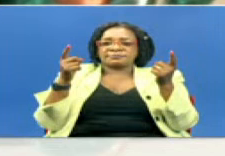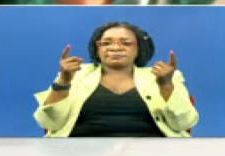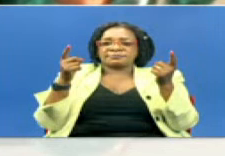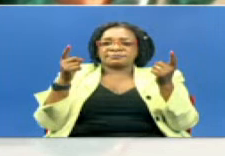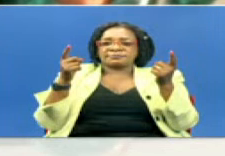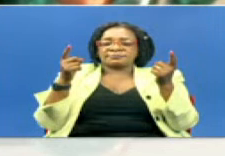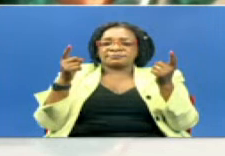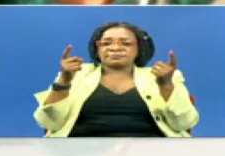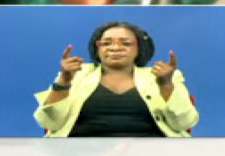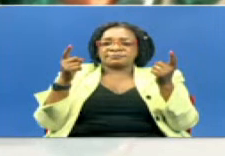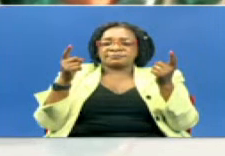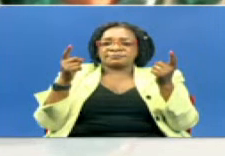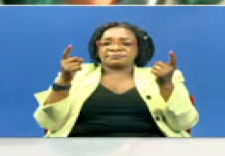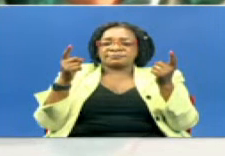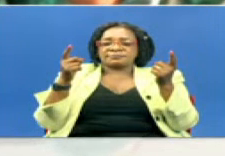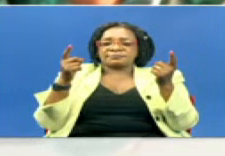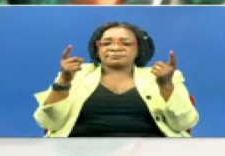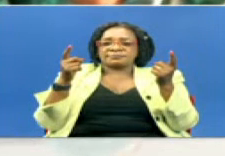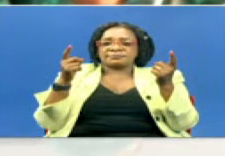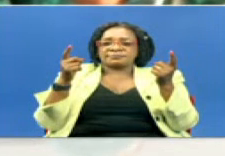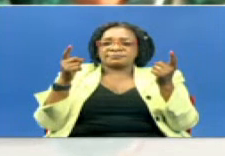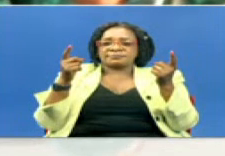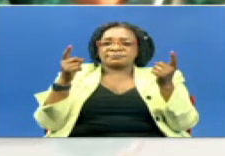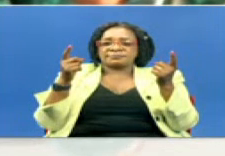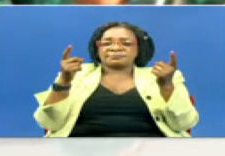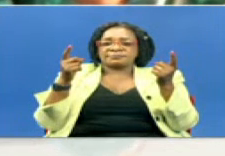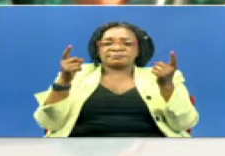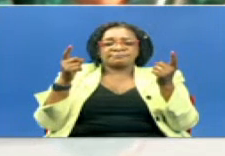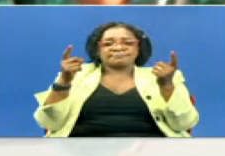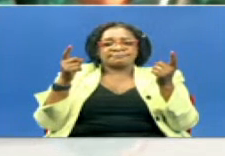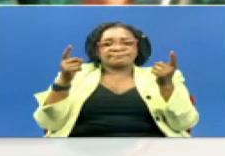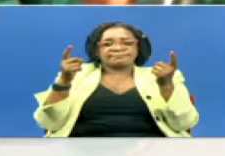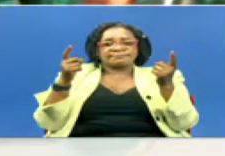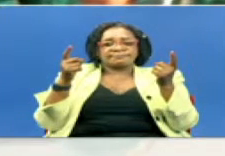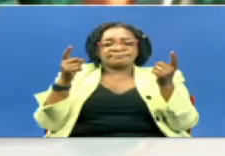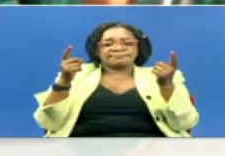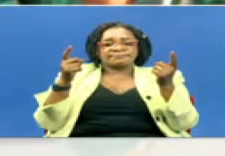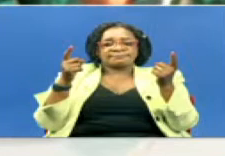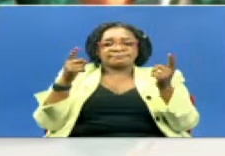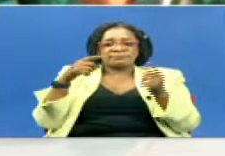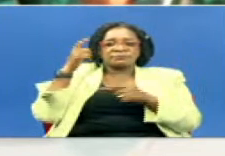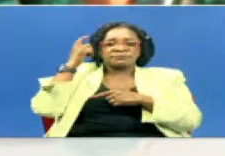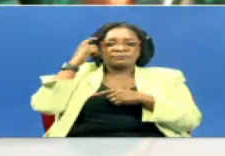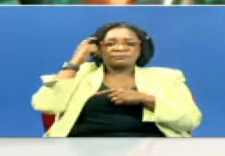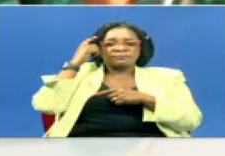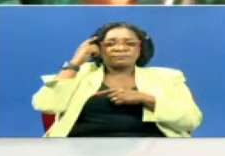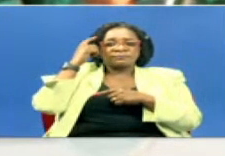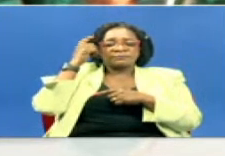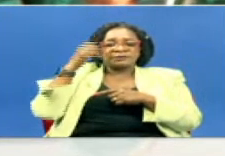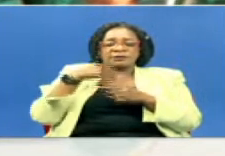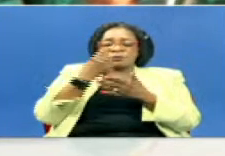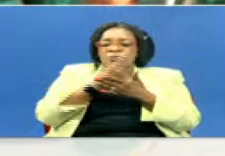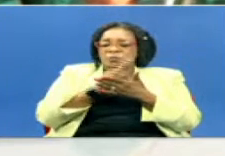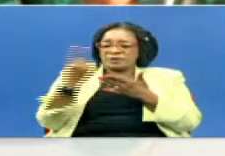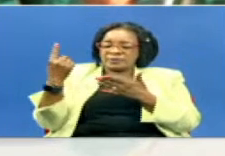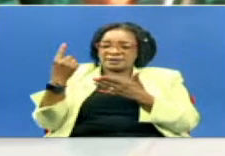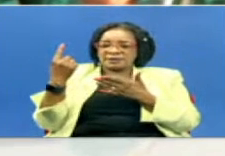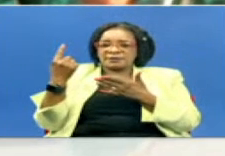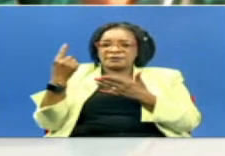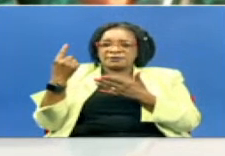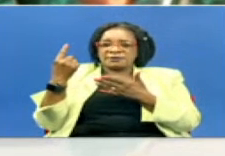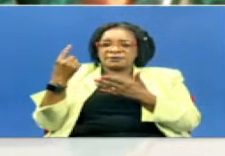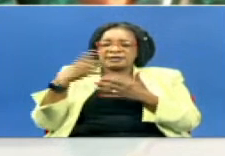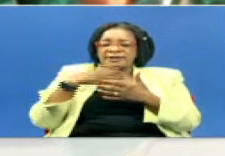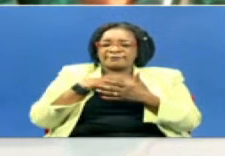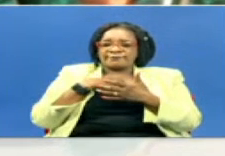Andrew Sukuli. But later changed. What exactly happened? You remember I actually went on a sabbatical, 1 week sabbatical. A